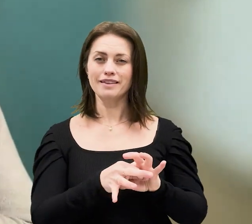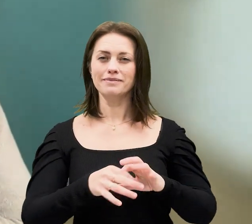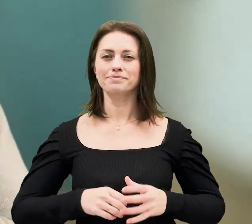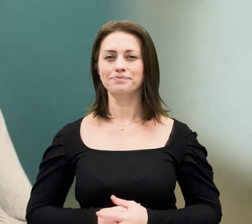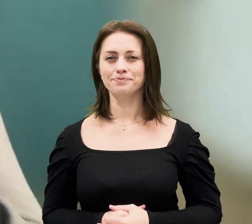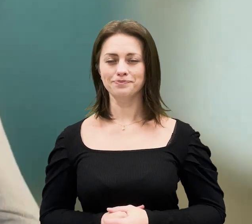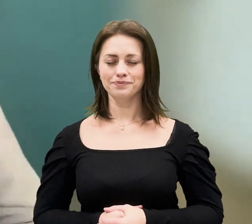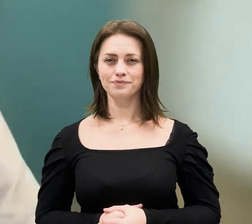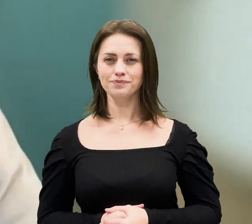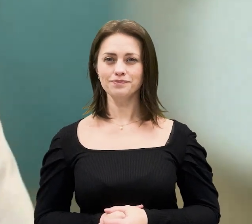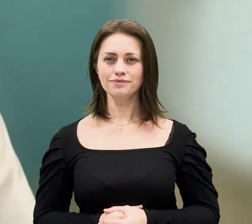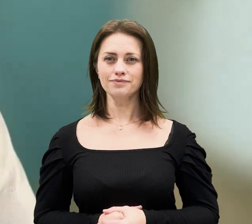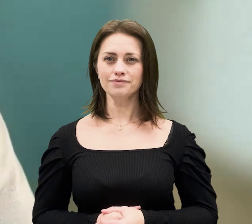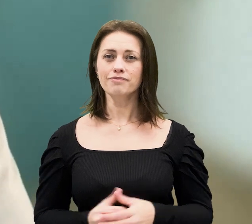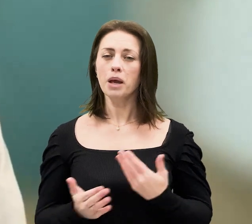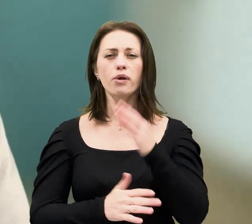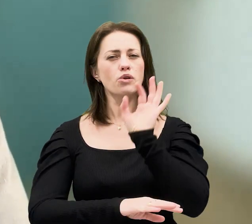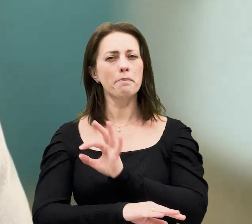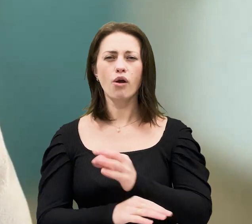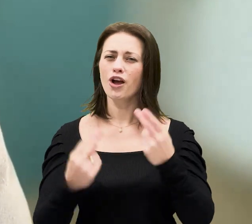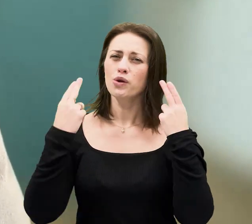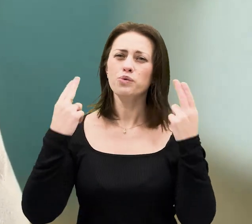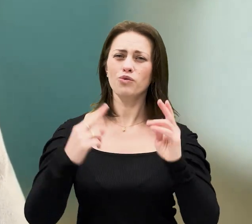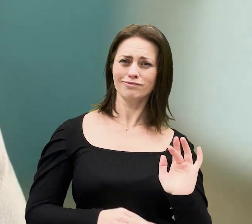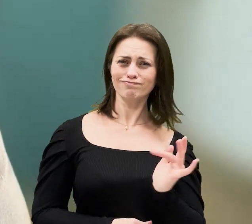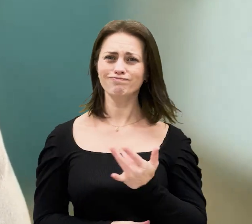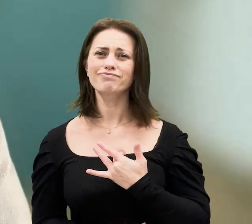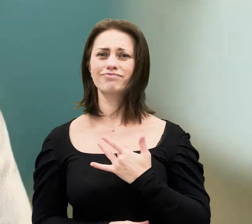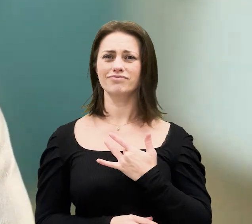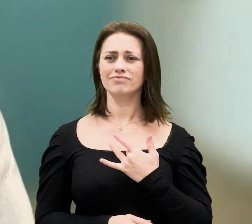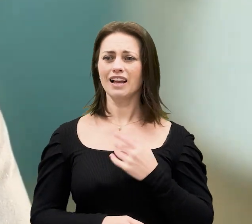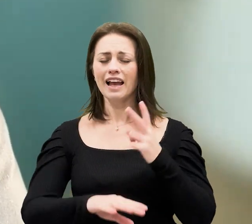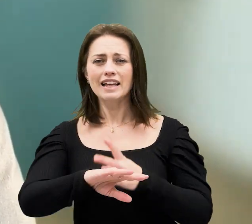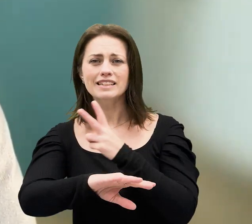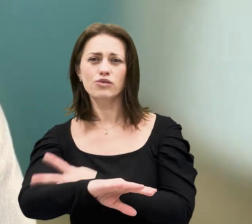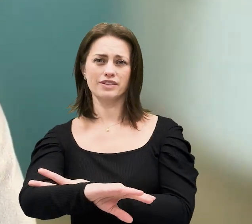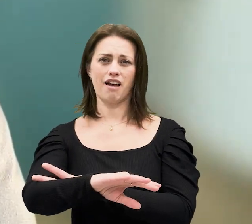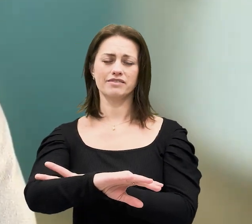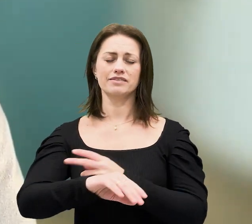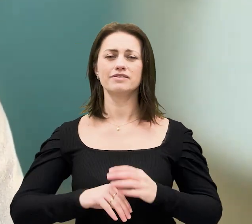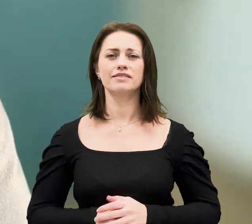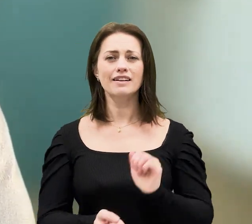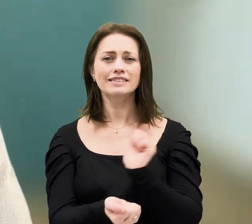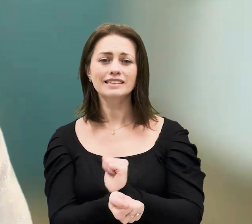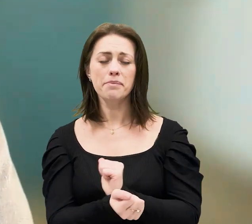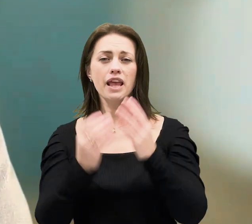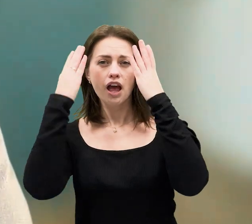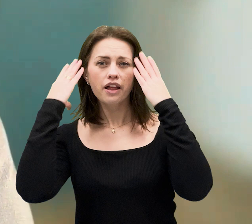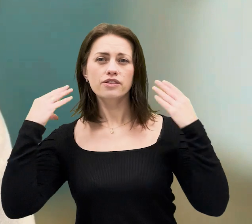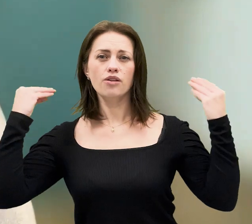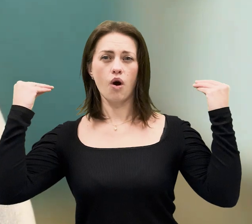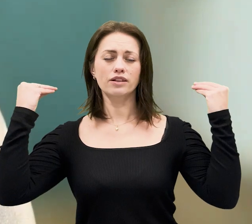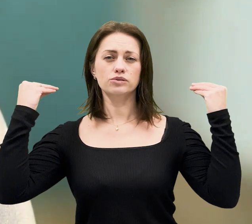student-led initiatives. And that's why this project is so important also to us. On a country level,